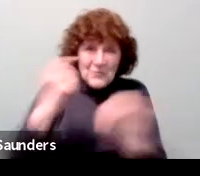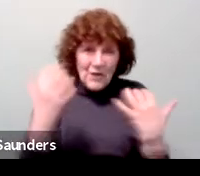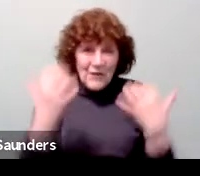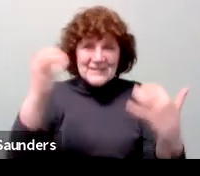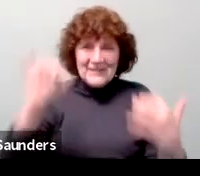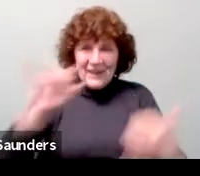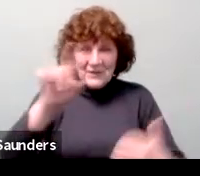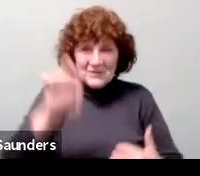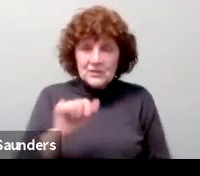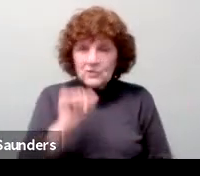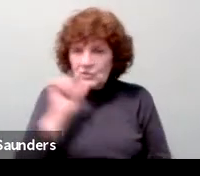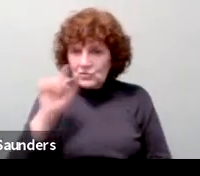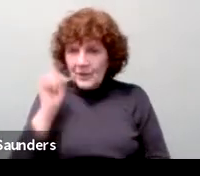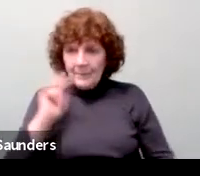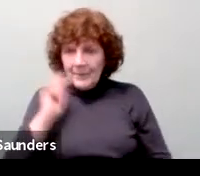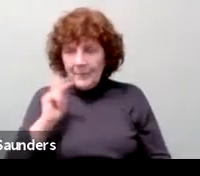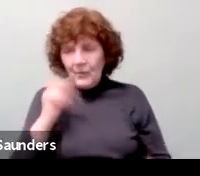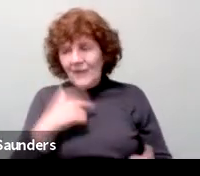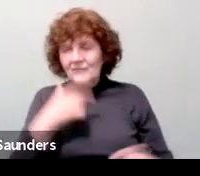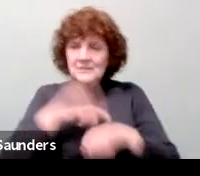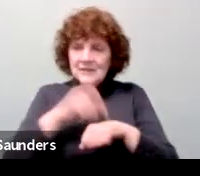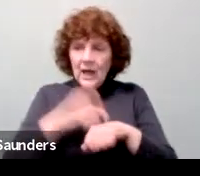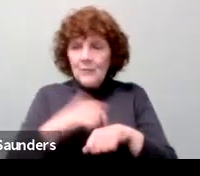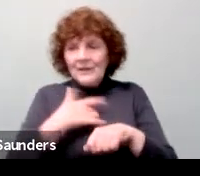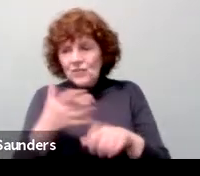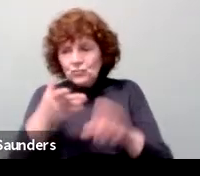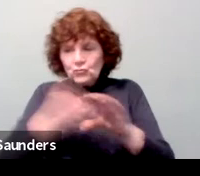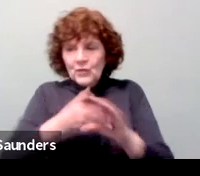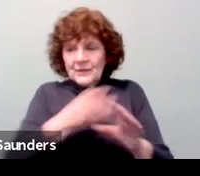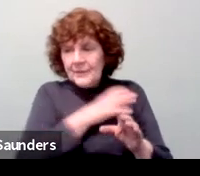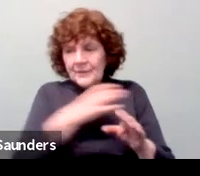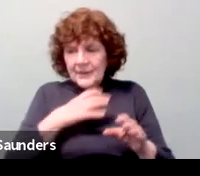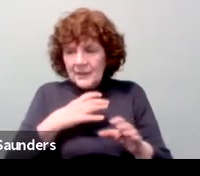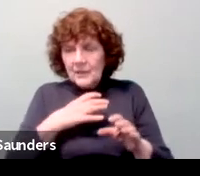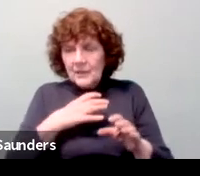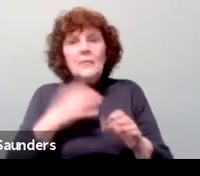folks who have the time and inclination to join a committee on the topic.